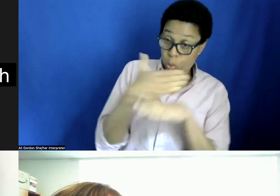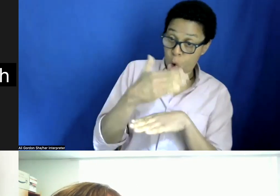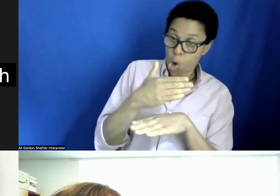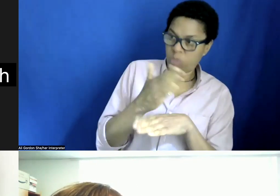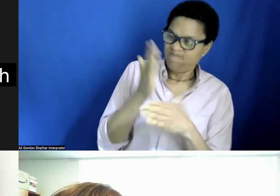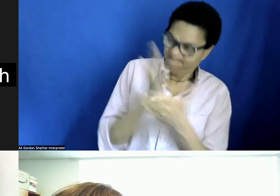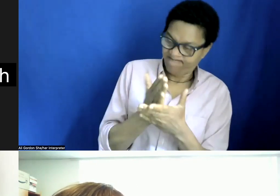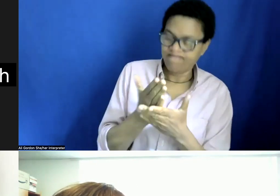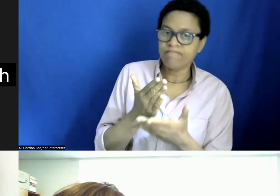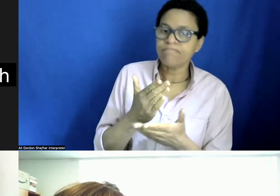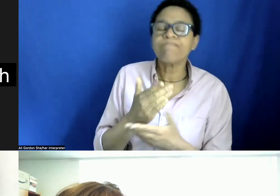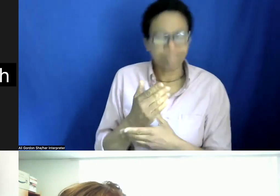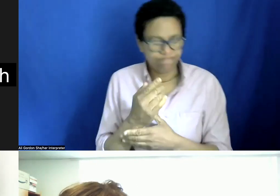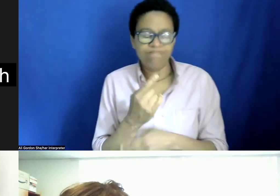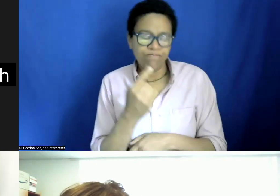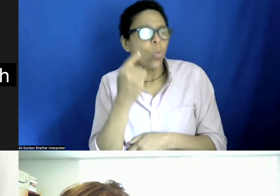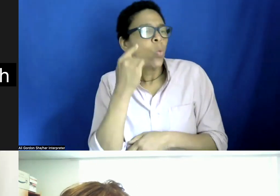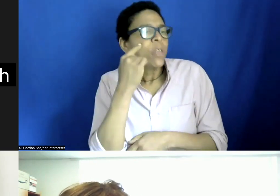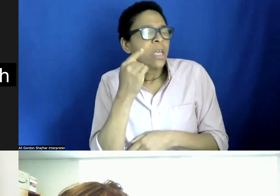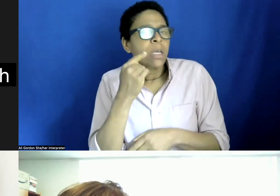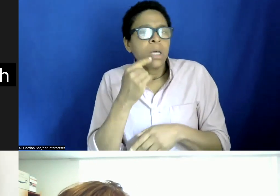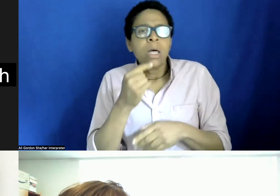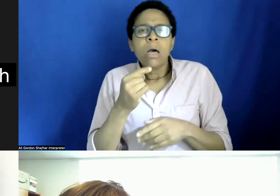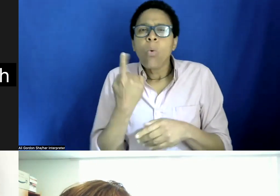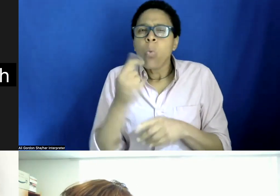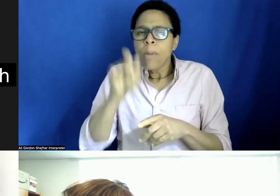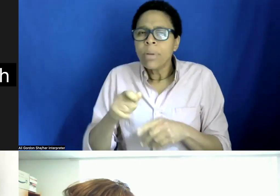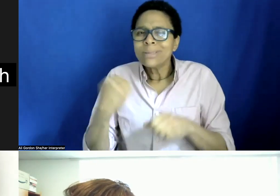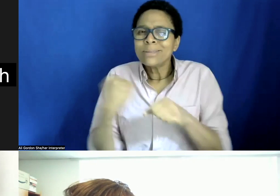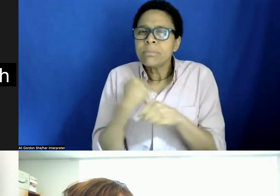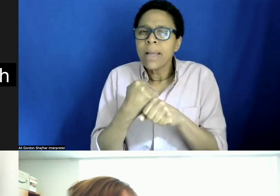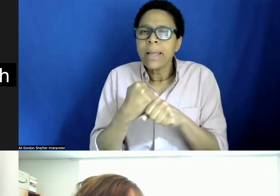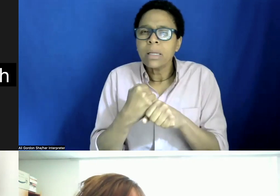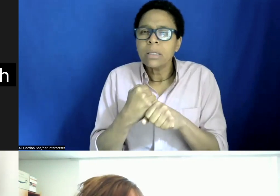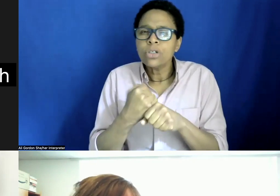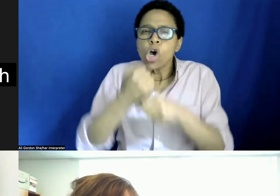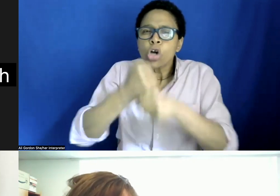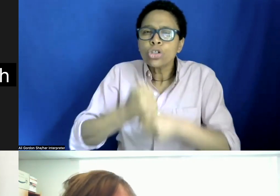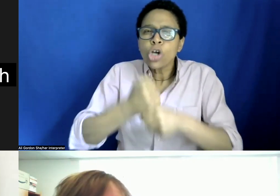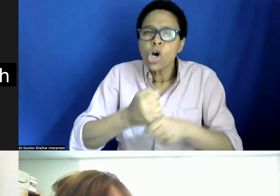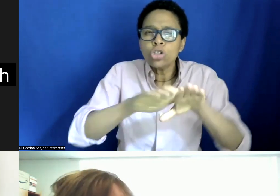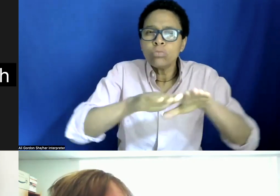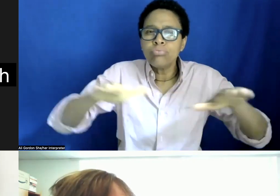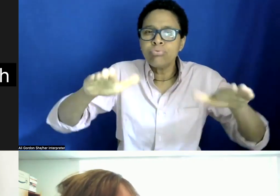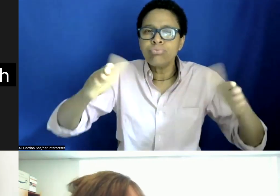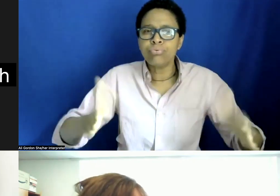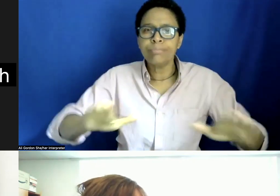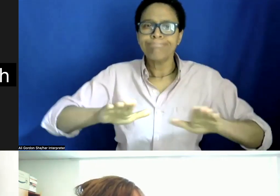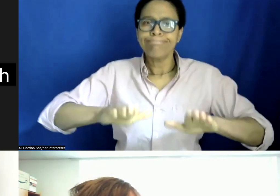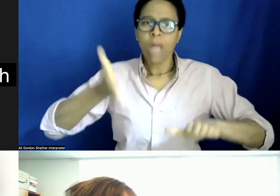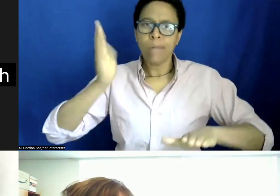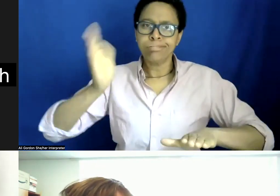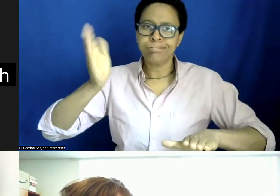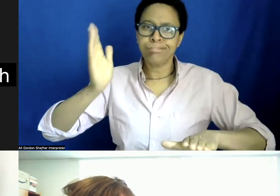is the case with the lectern that was made for the church, and of course then that did sort of expose